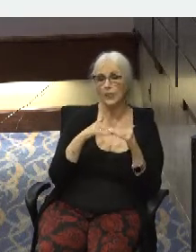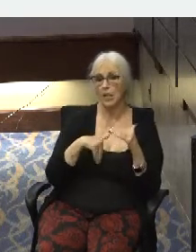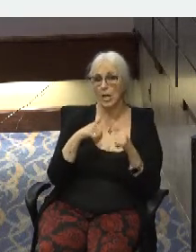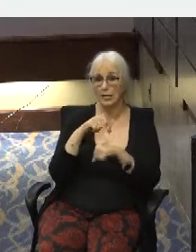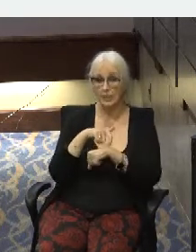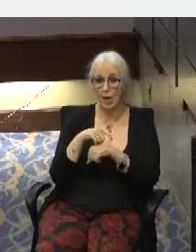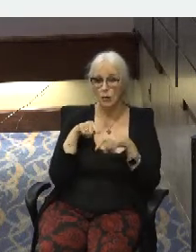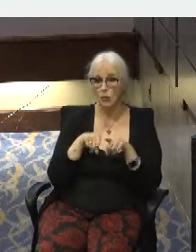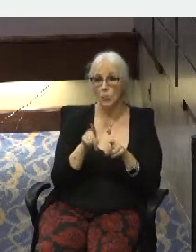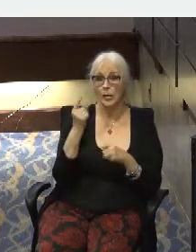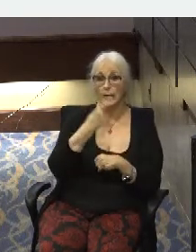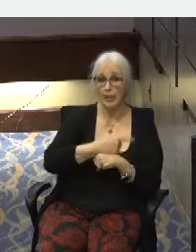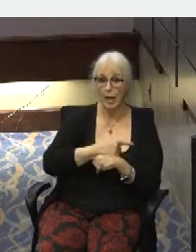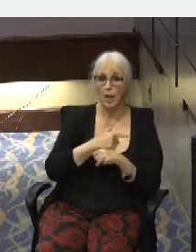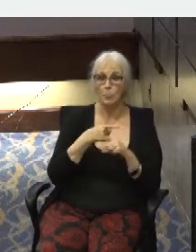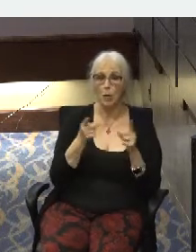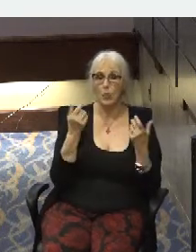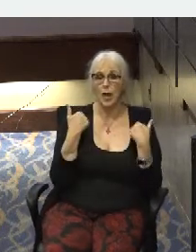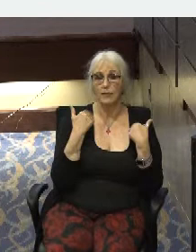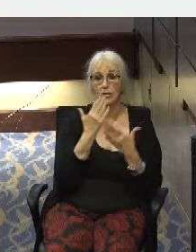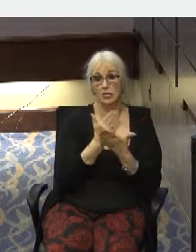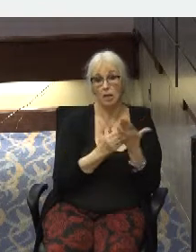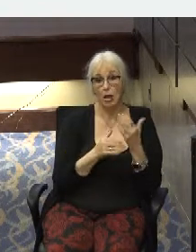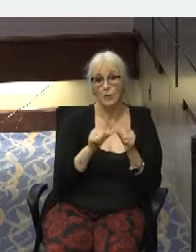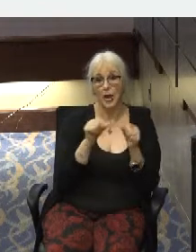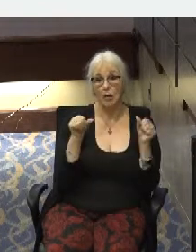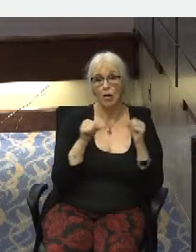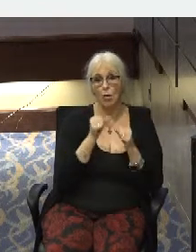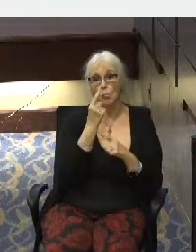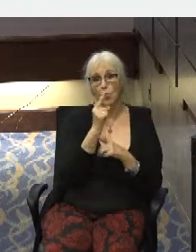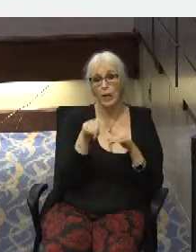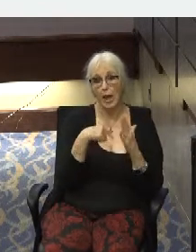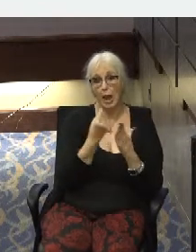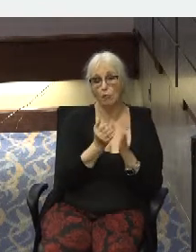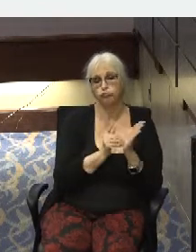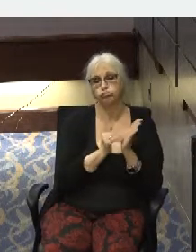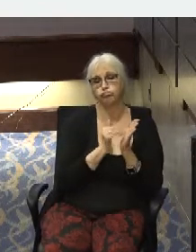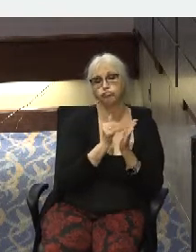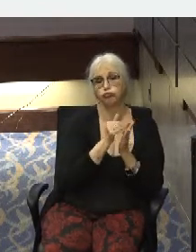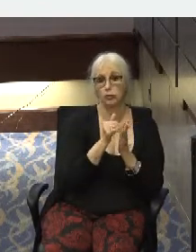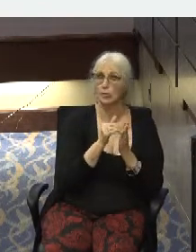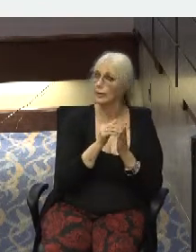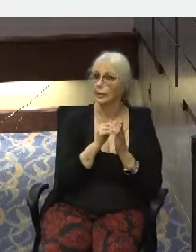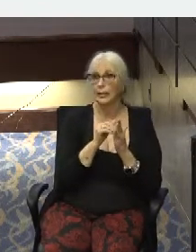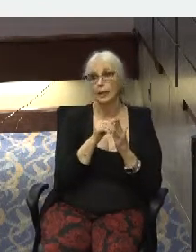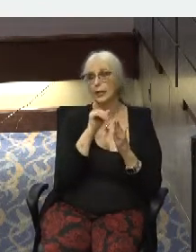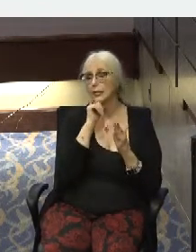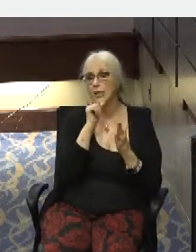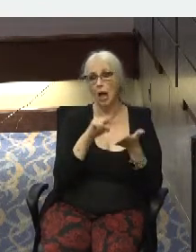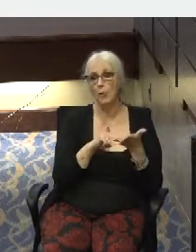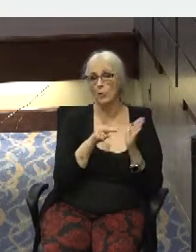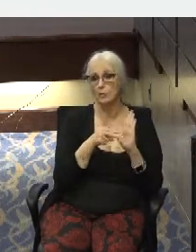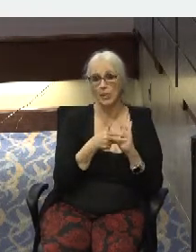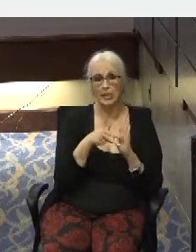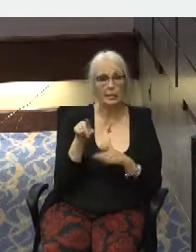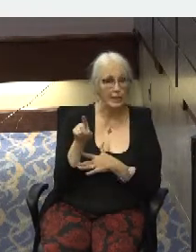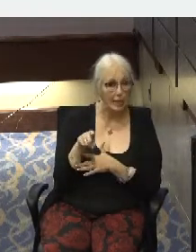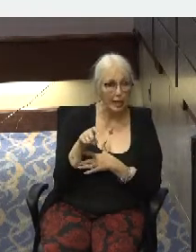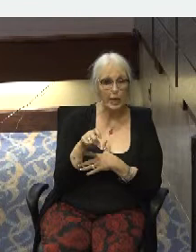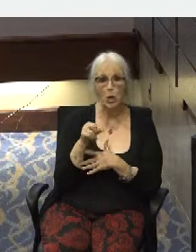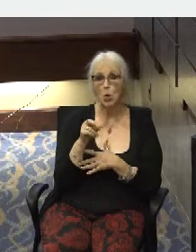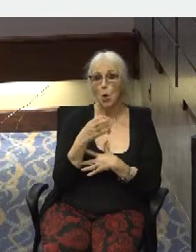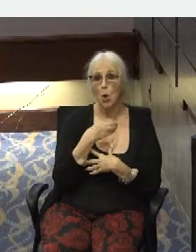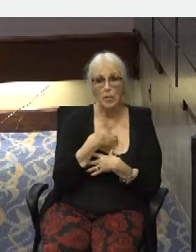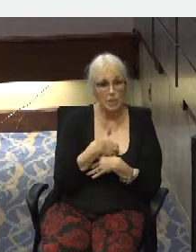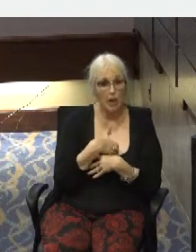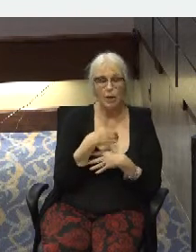day. But we do have some areas which still have the 1 hour frequency. Again, that's not an indication of lack of need or lack of desire. It just